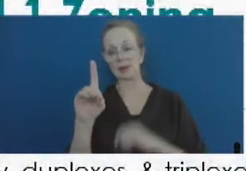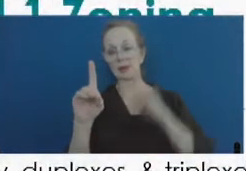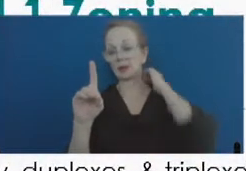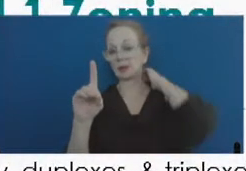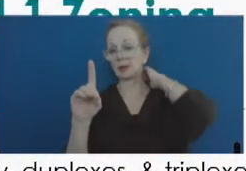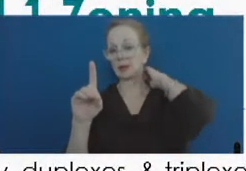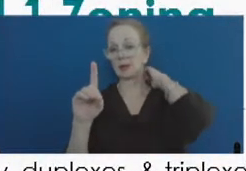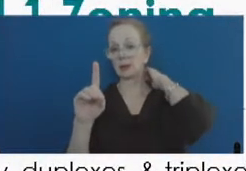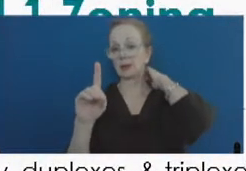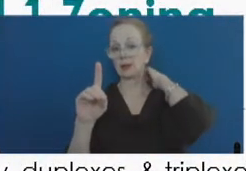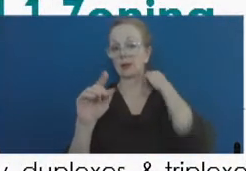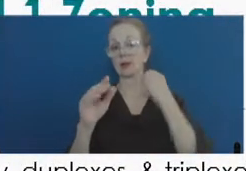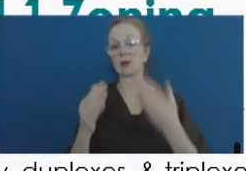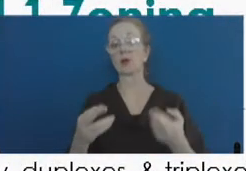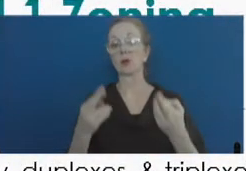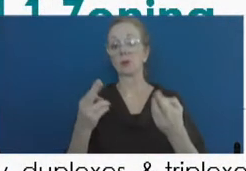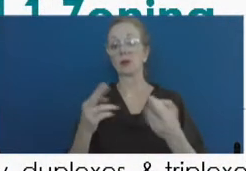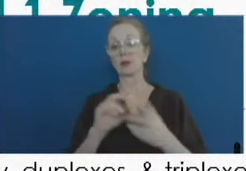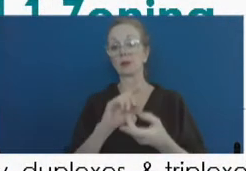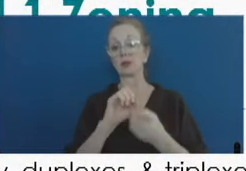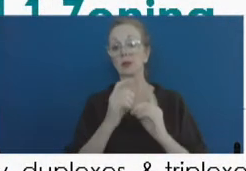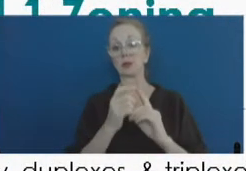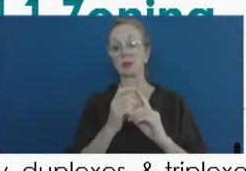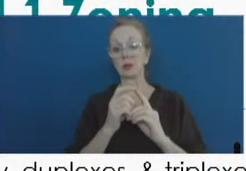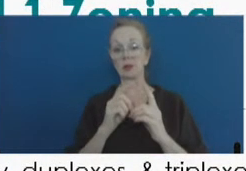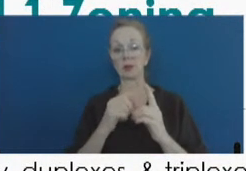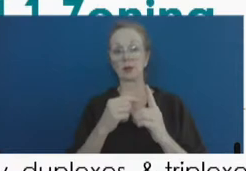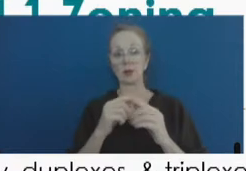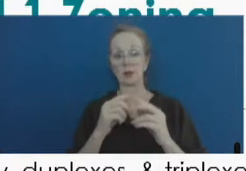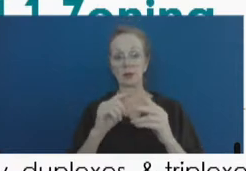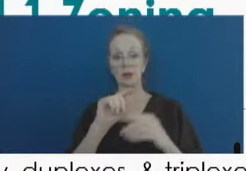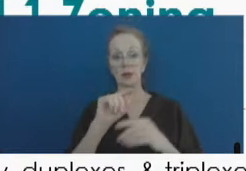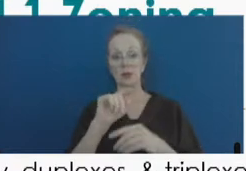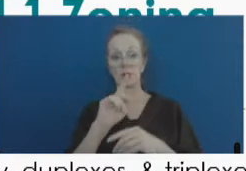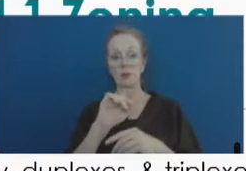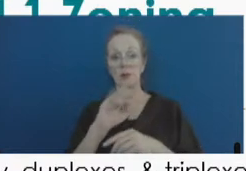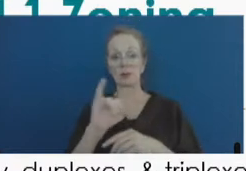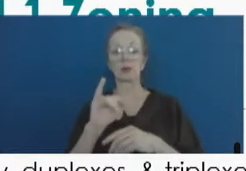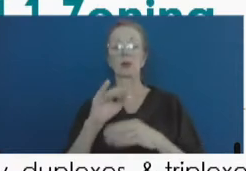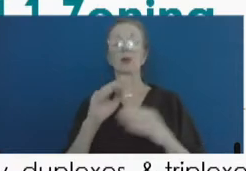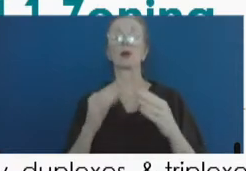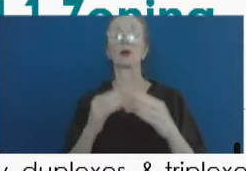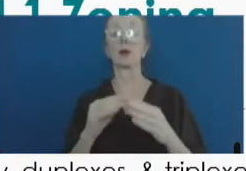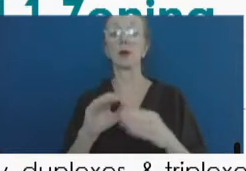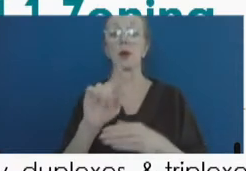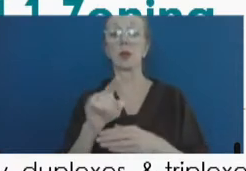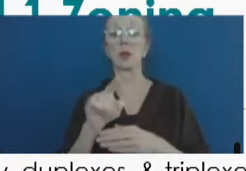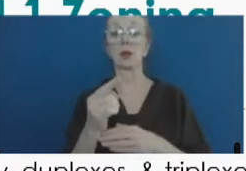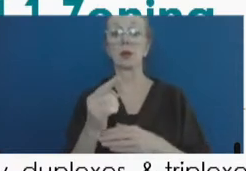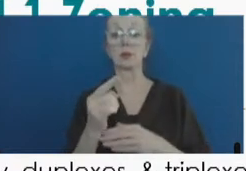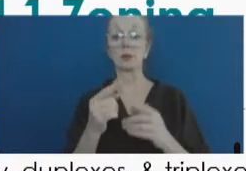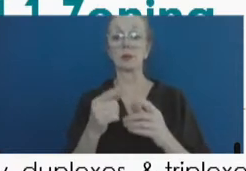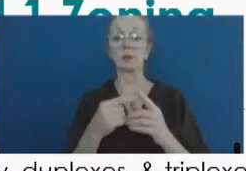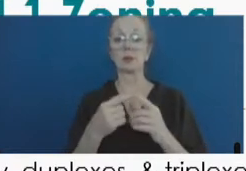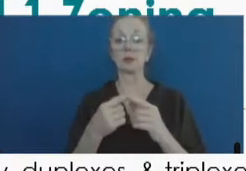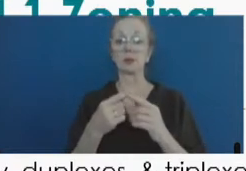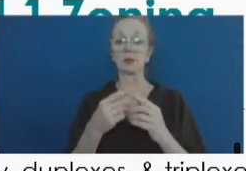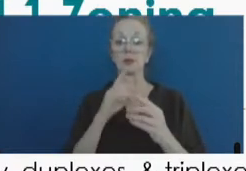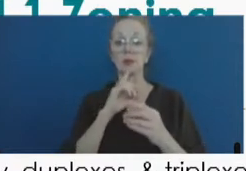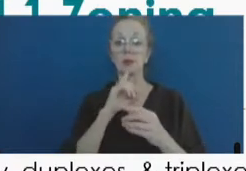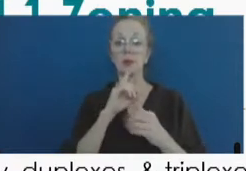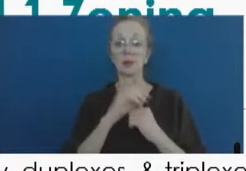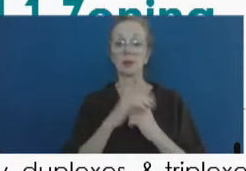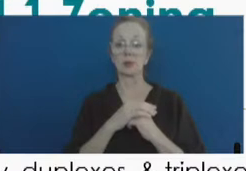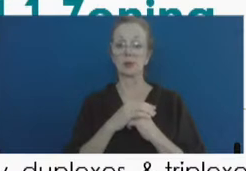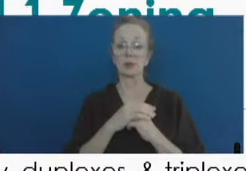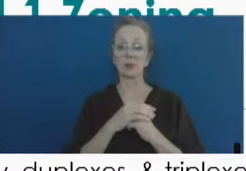the change from triplexes allowed to triplexes on the corners only. Why are townhomes not